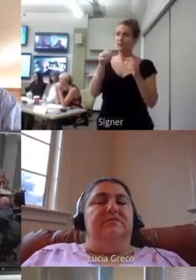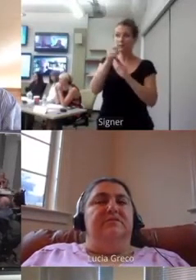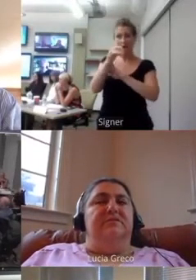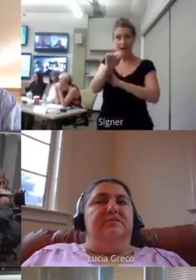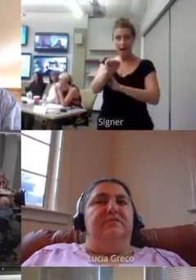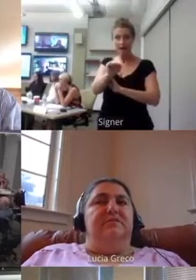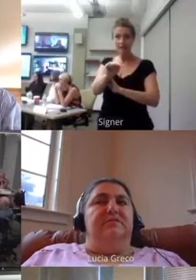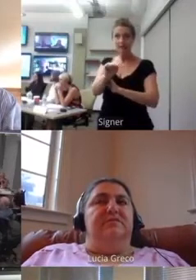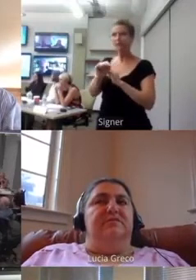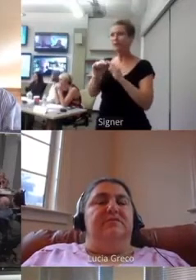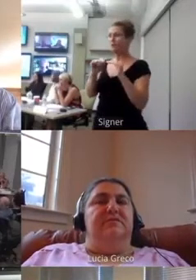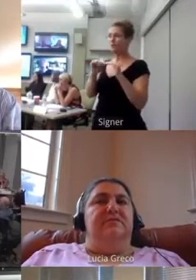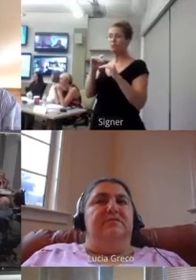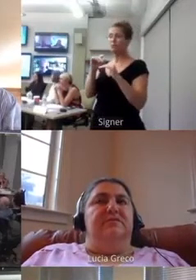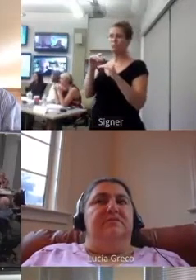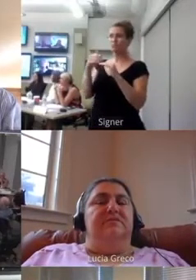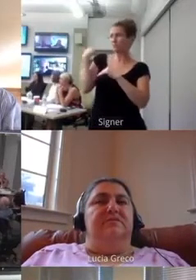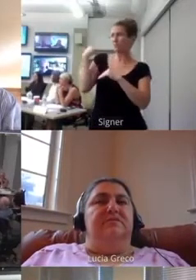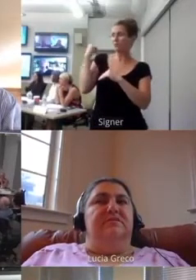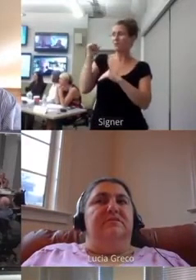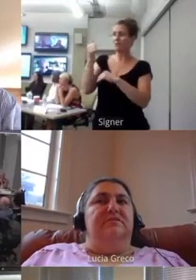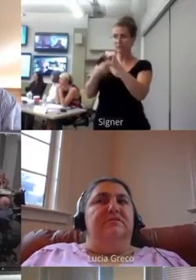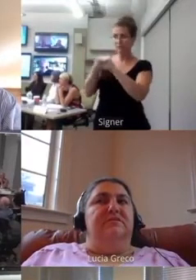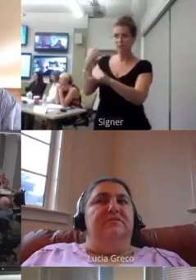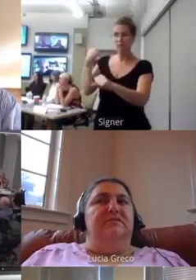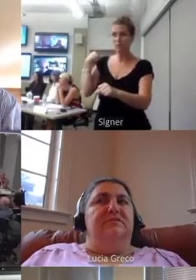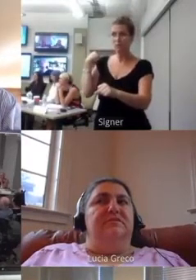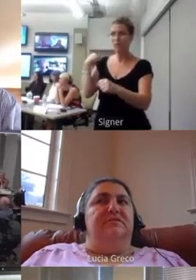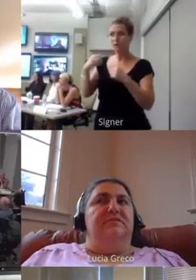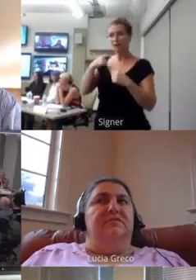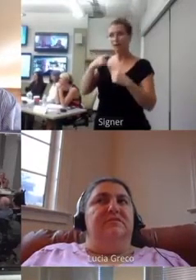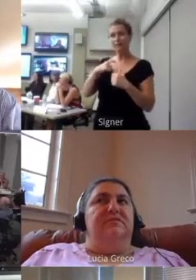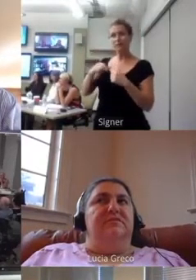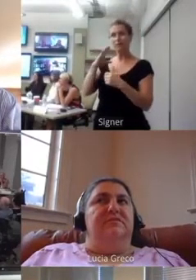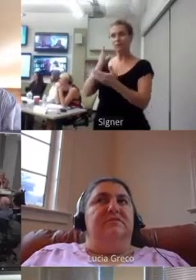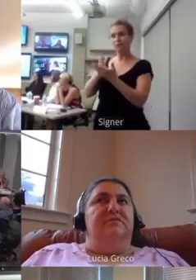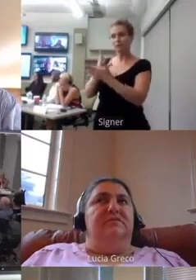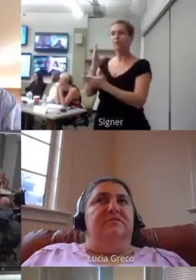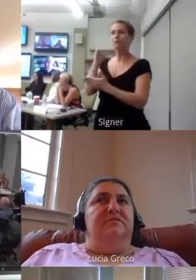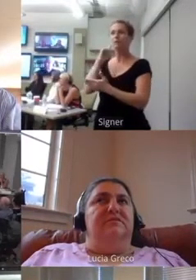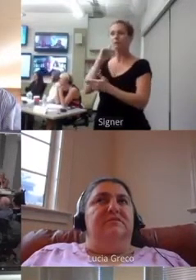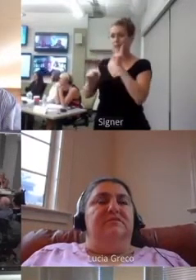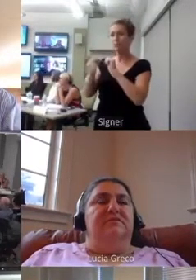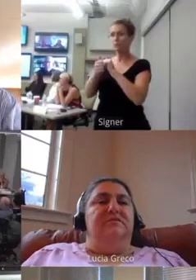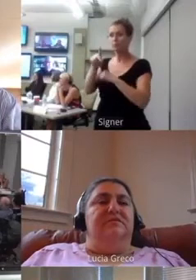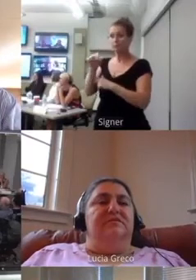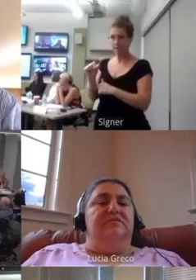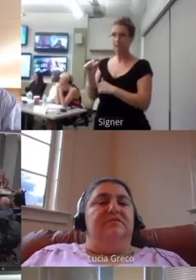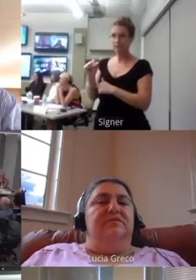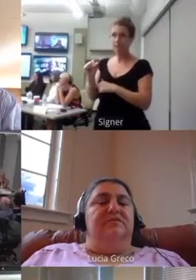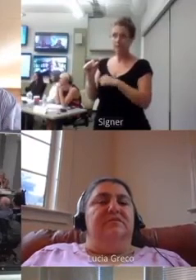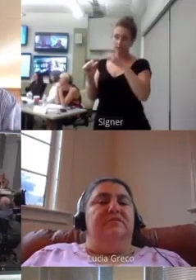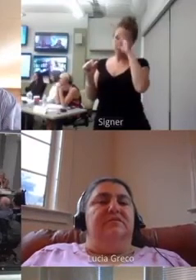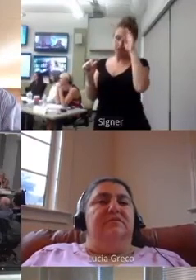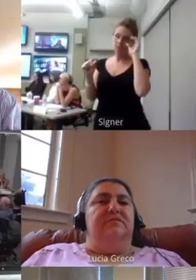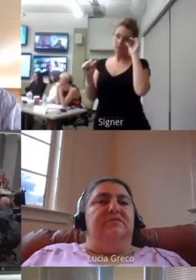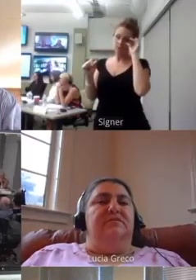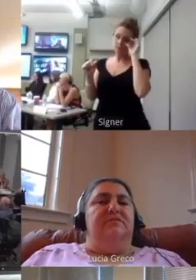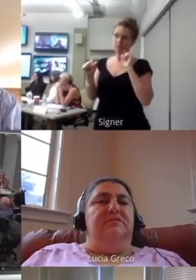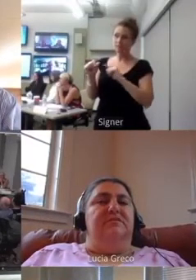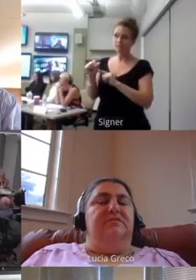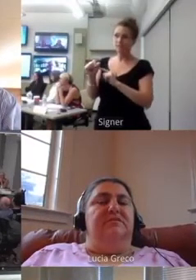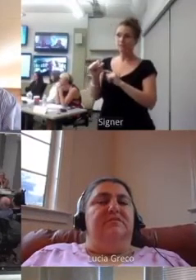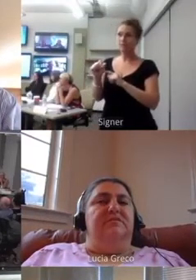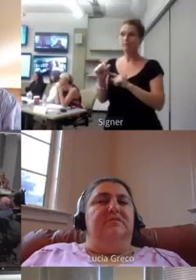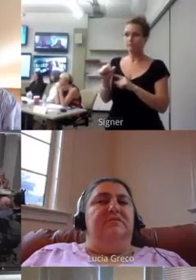the Convention on the Rights of People with Disabilities, and paralleled by the enactment of